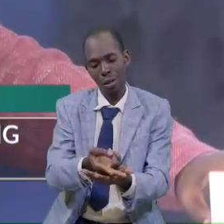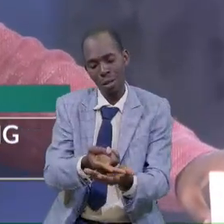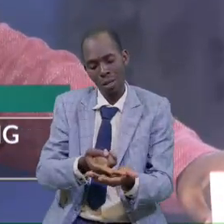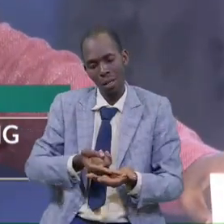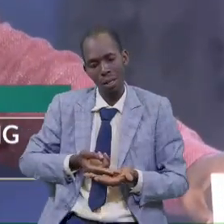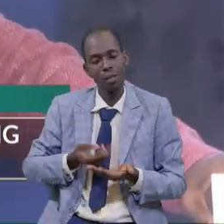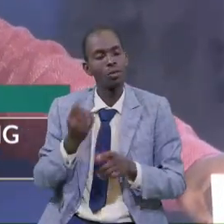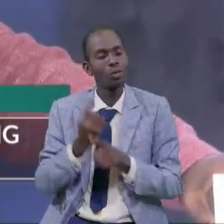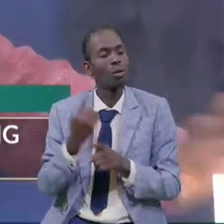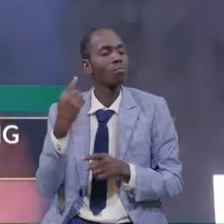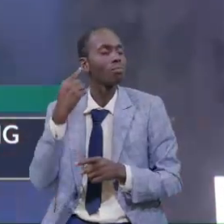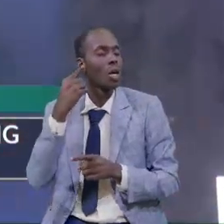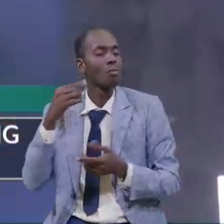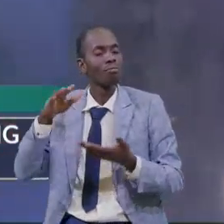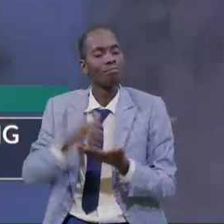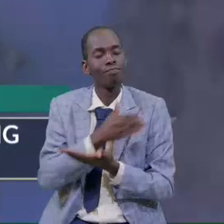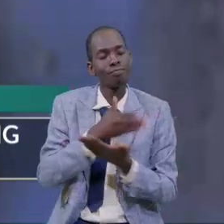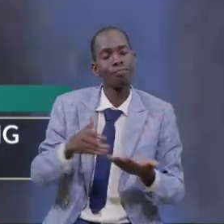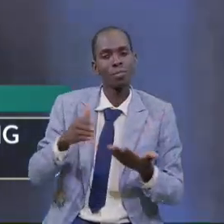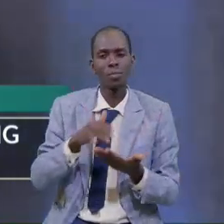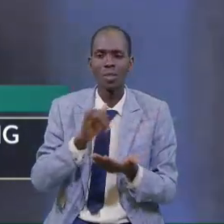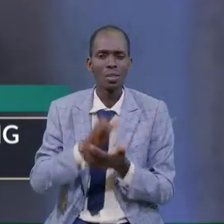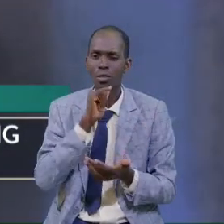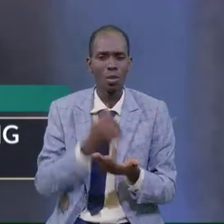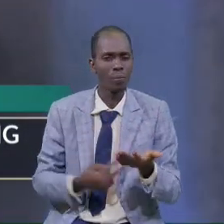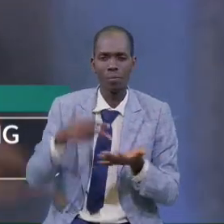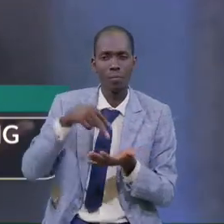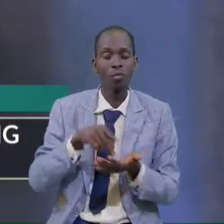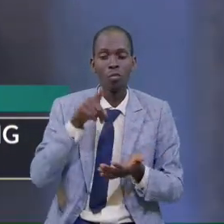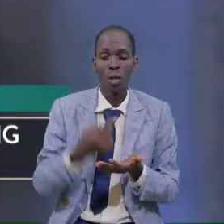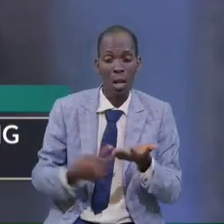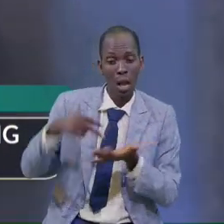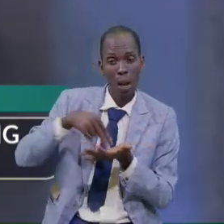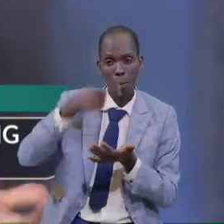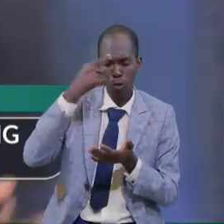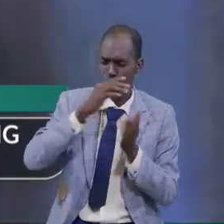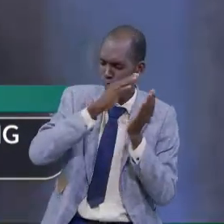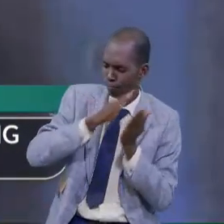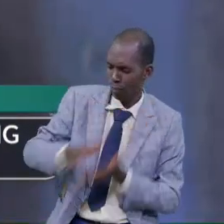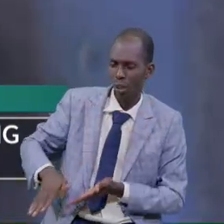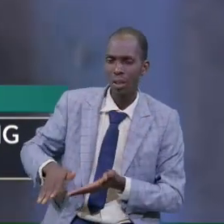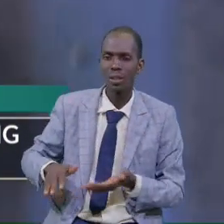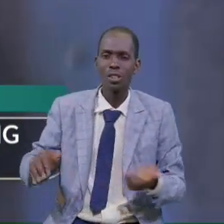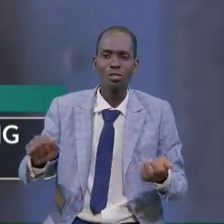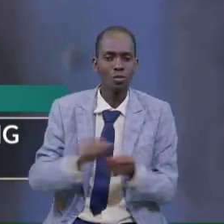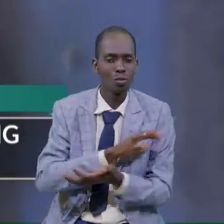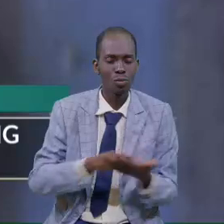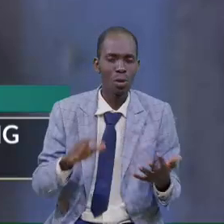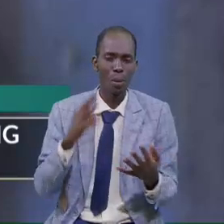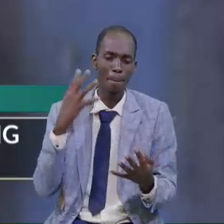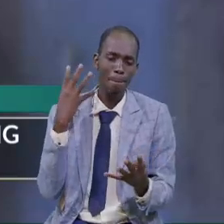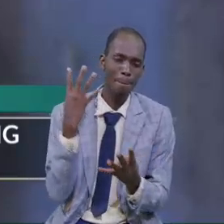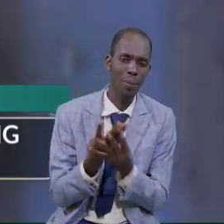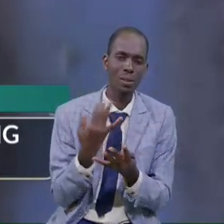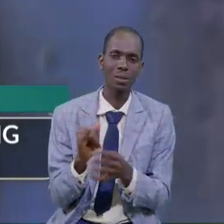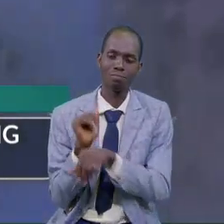not arise. You arise because you abandon ruinous, imprisoning substance